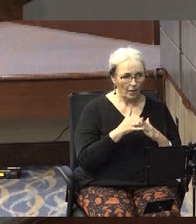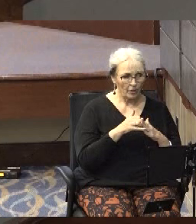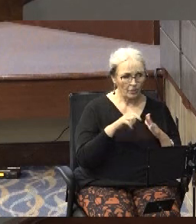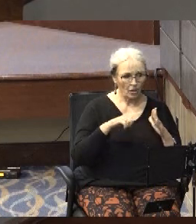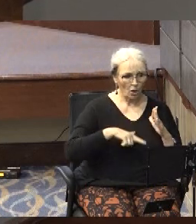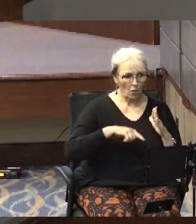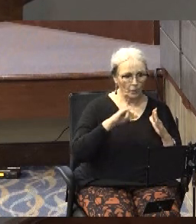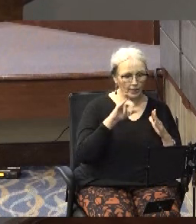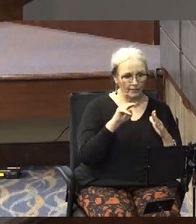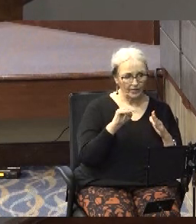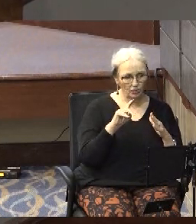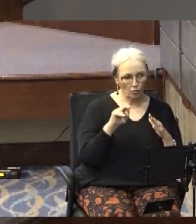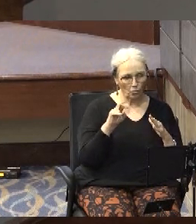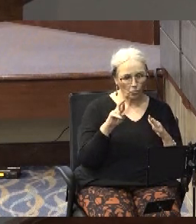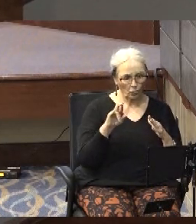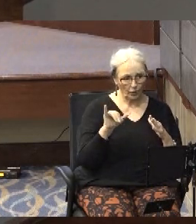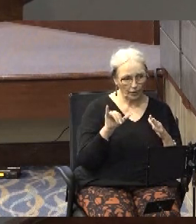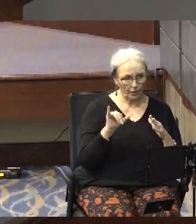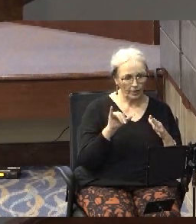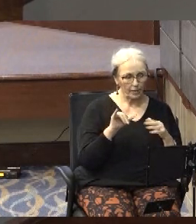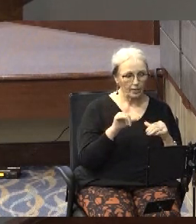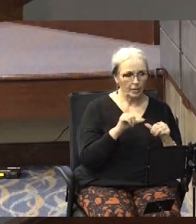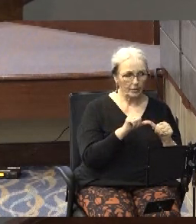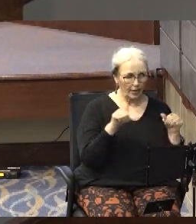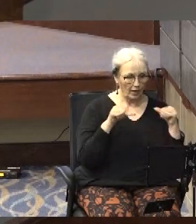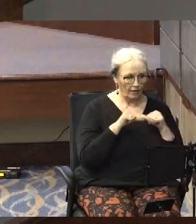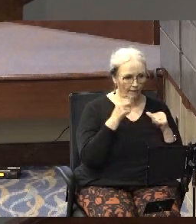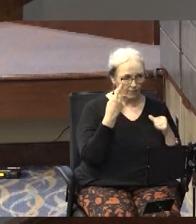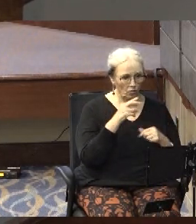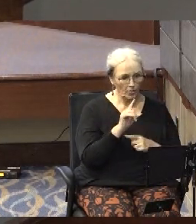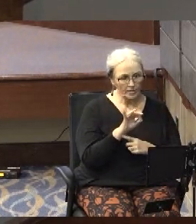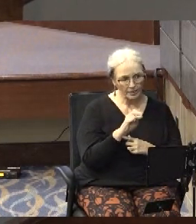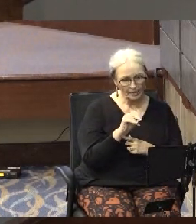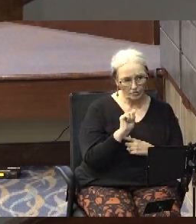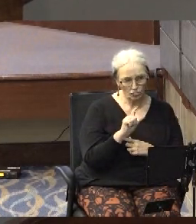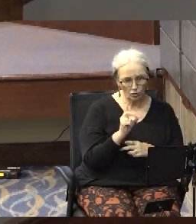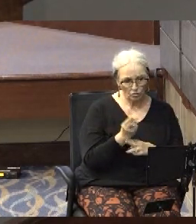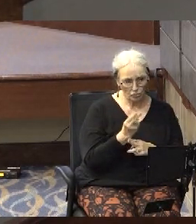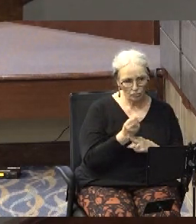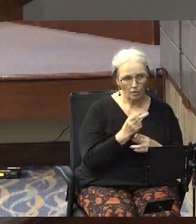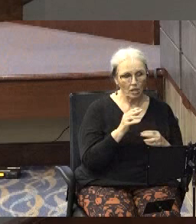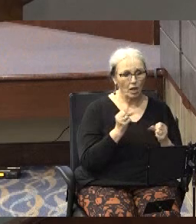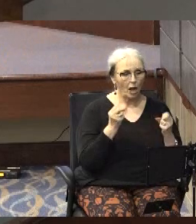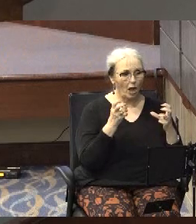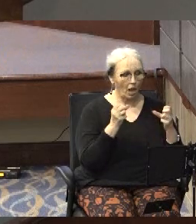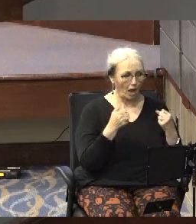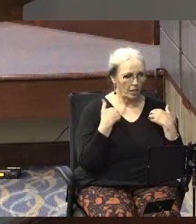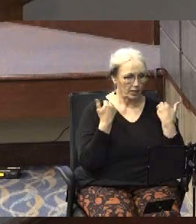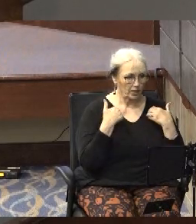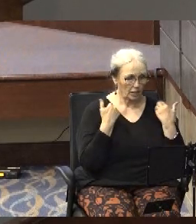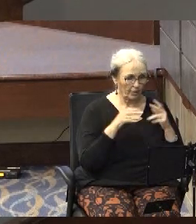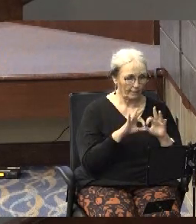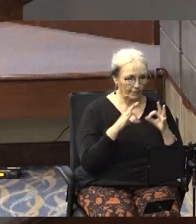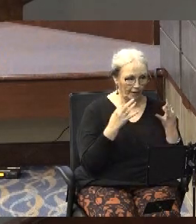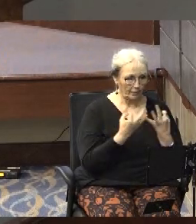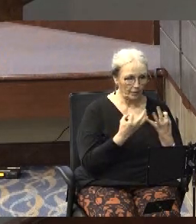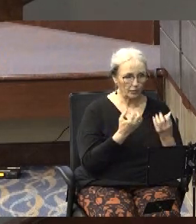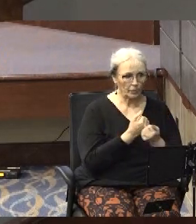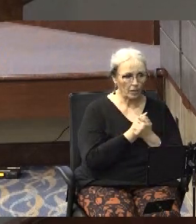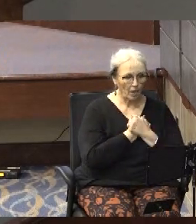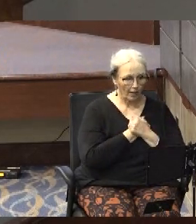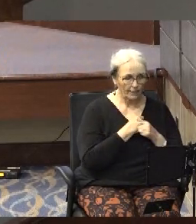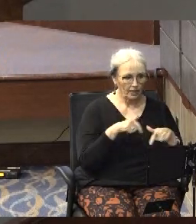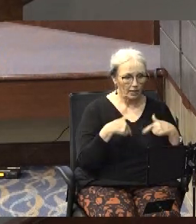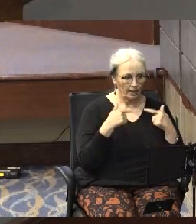inventory of homes in this neighborhood for residential use. There are plenty of young families who would like to move to